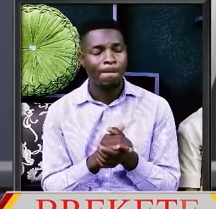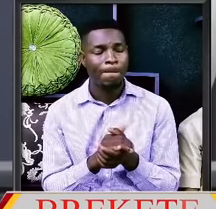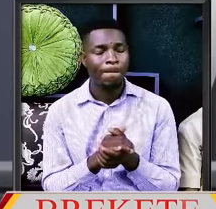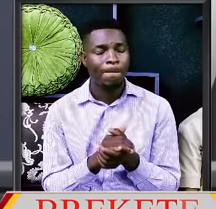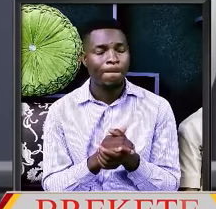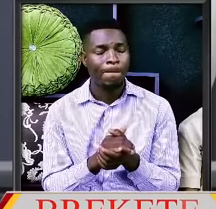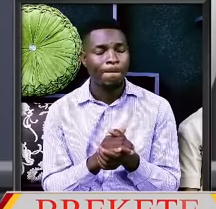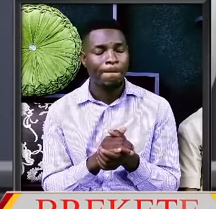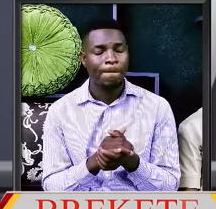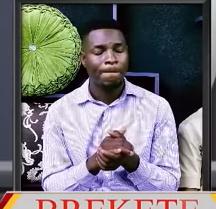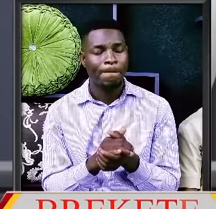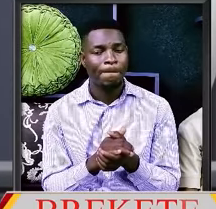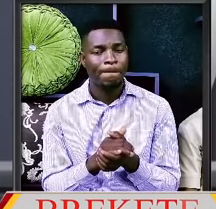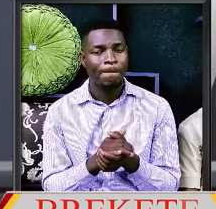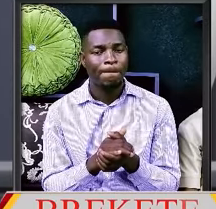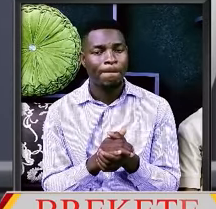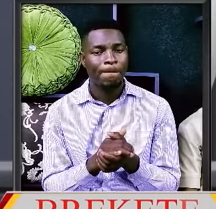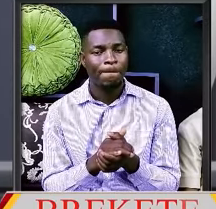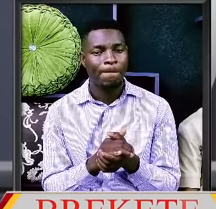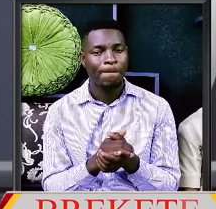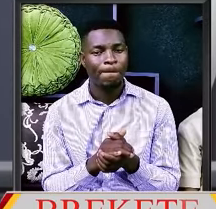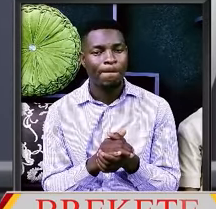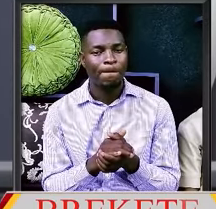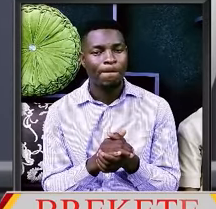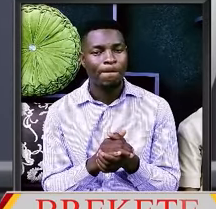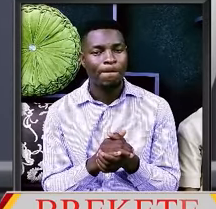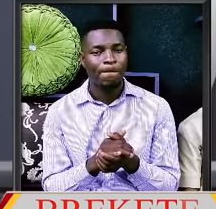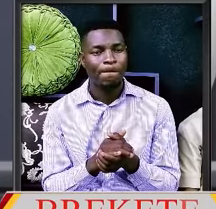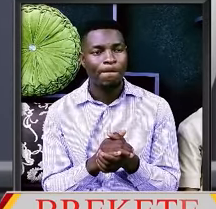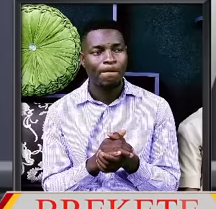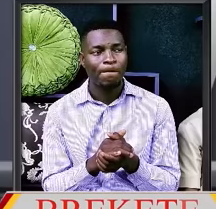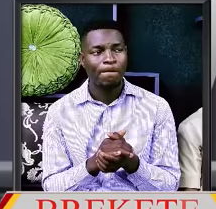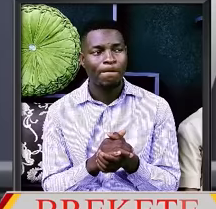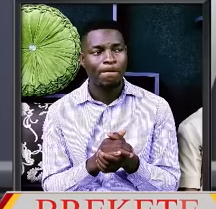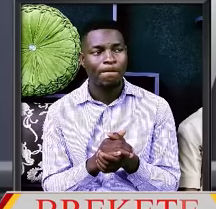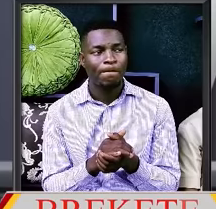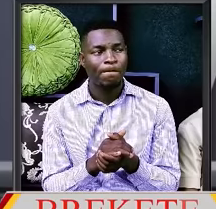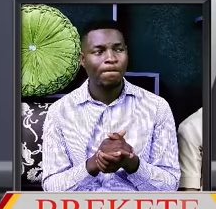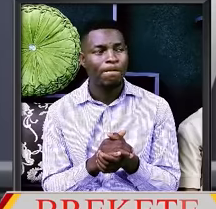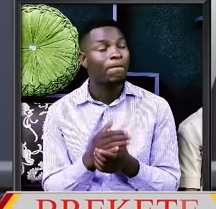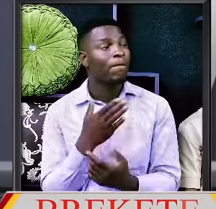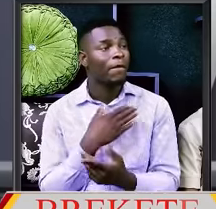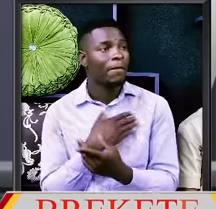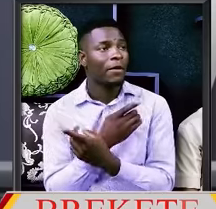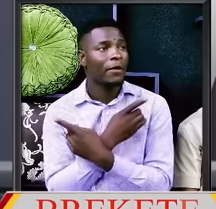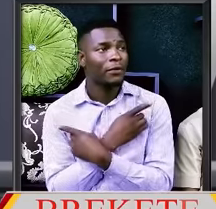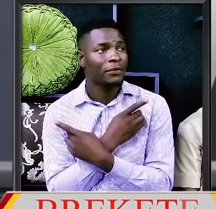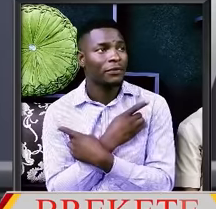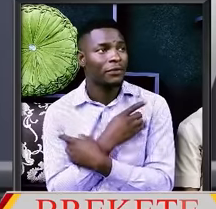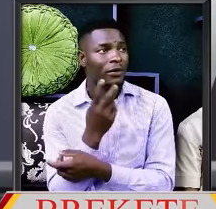ask them what thing happened. And what they explain to me, and what they explain to them. My dear, see.